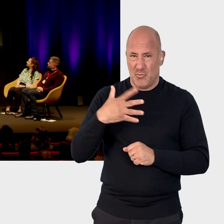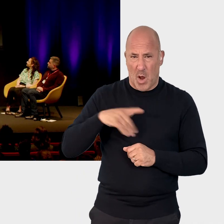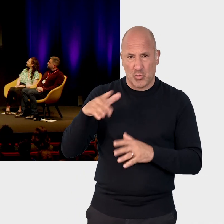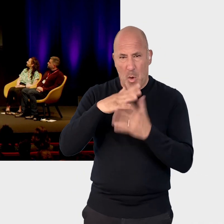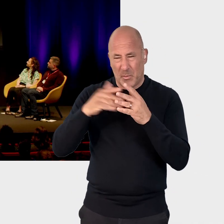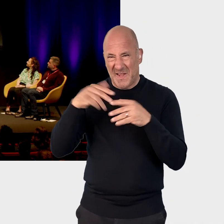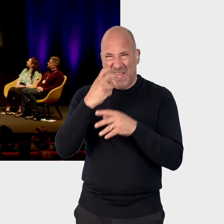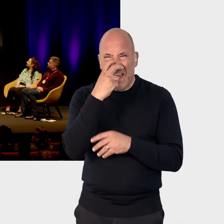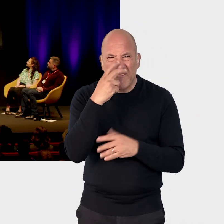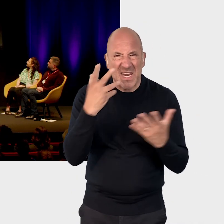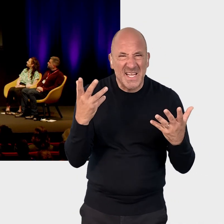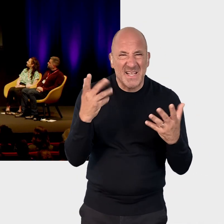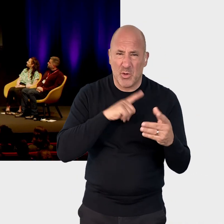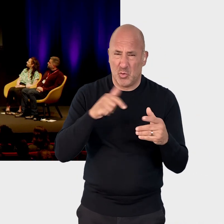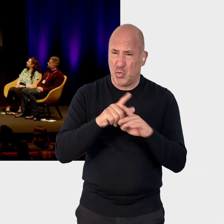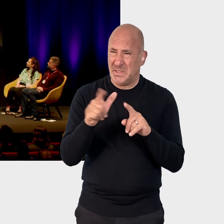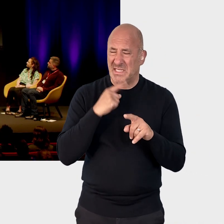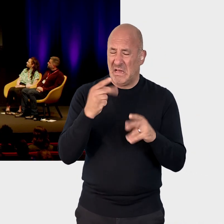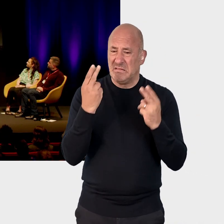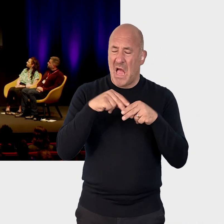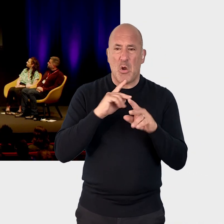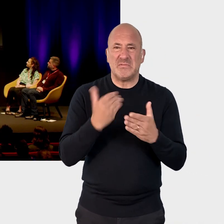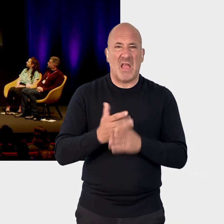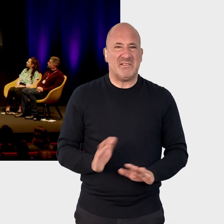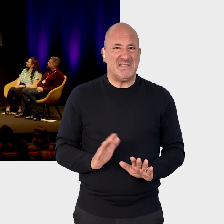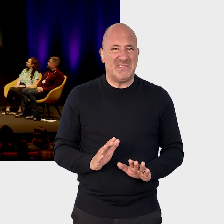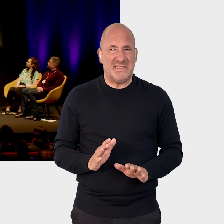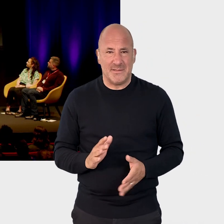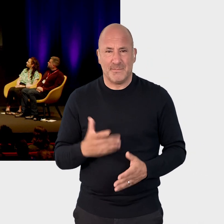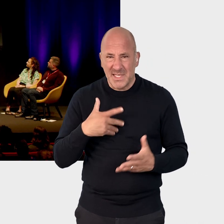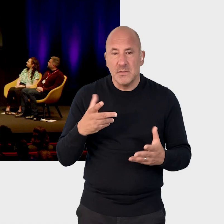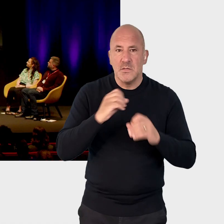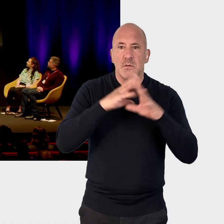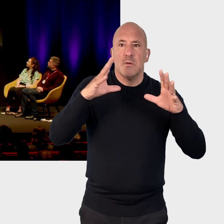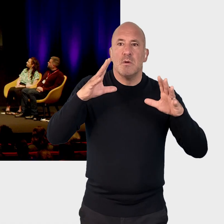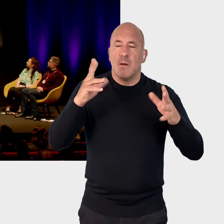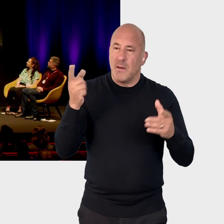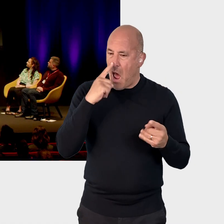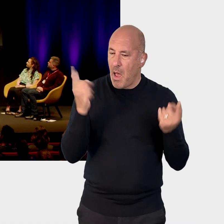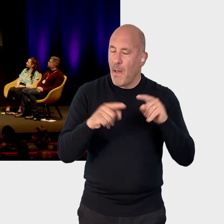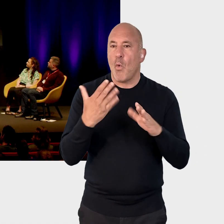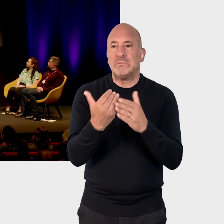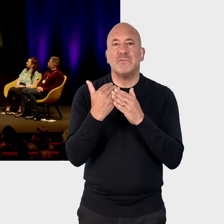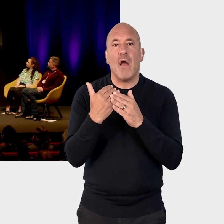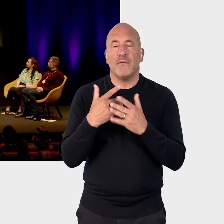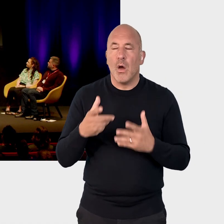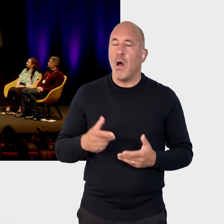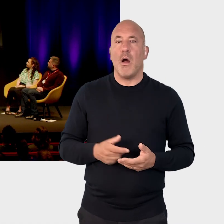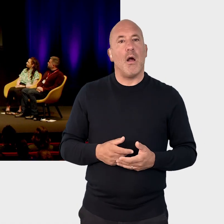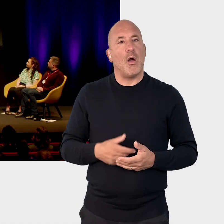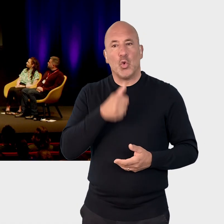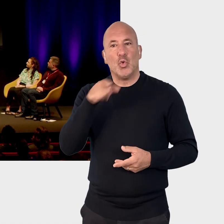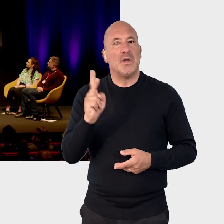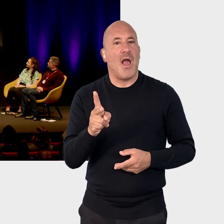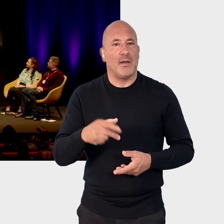On Things. We wanted to bring the community together in the evening in a space that is often considered unsafe after dark, helping